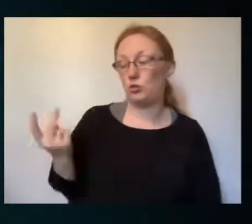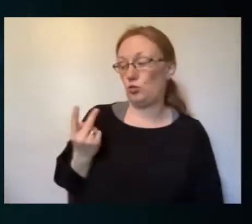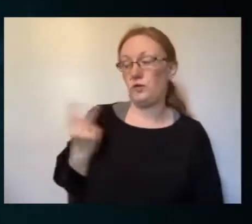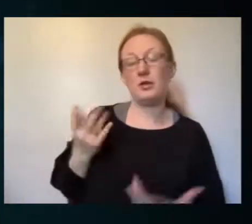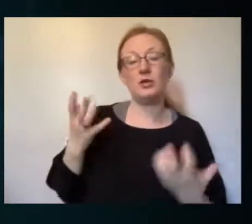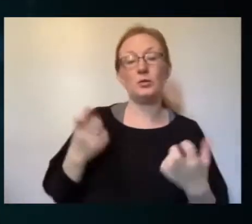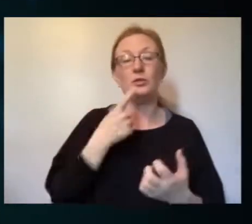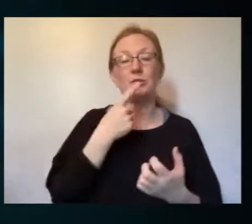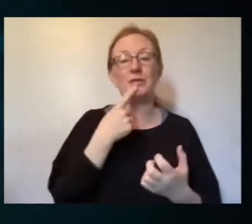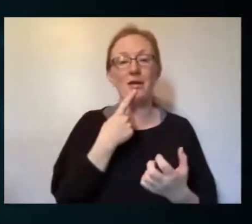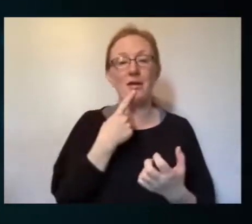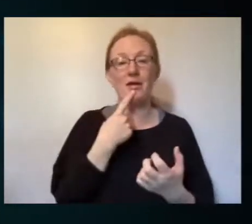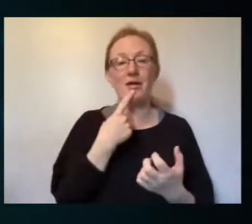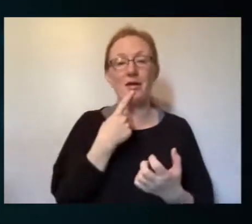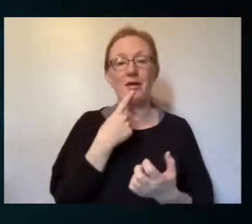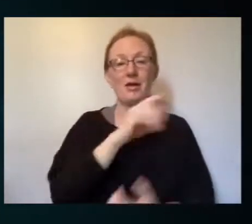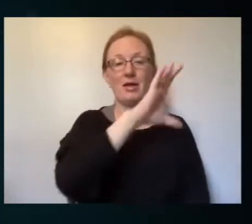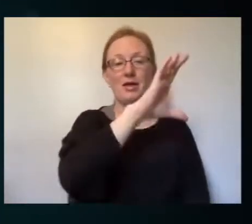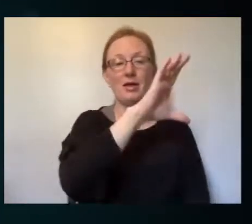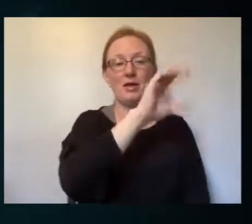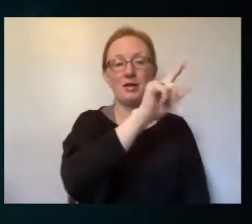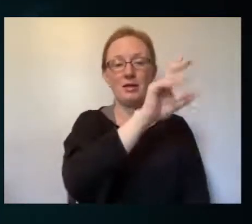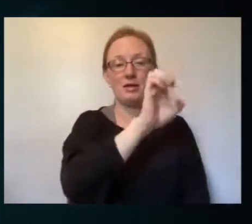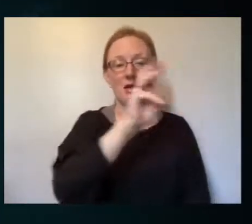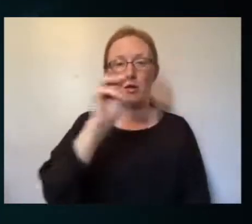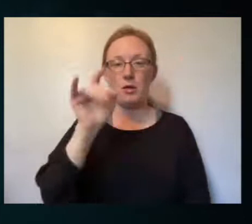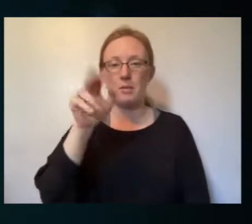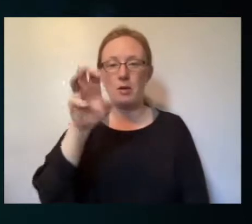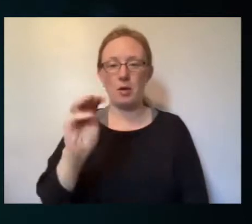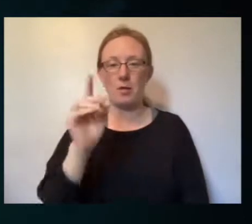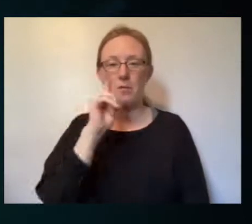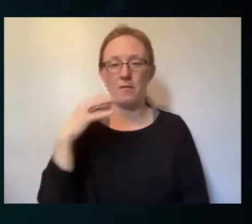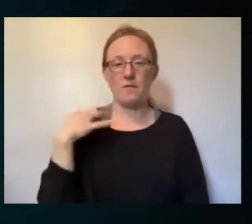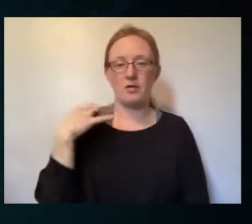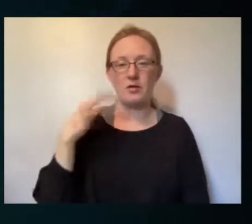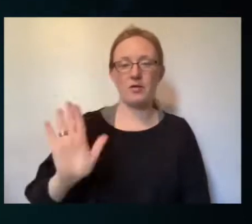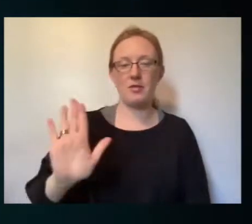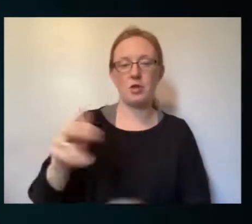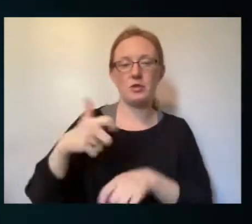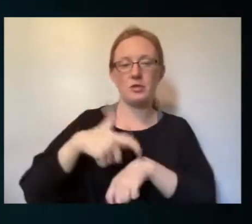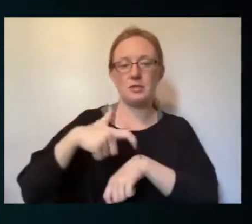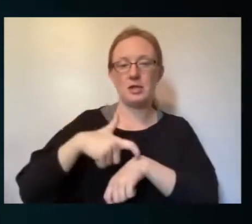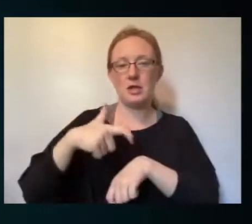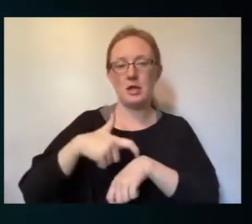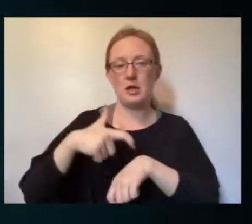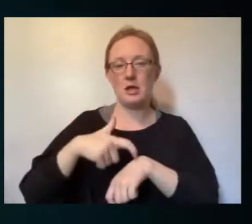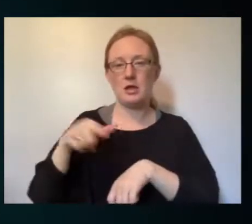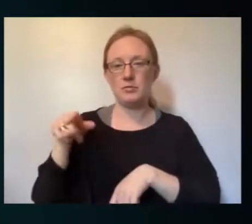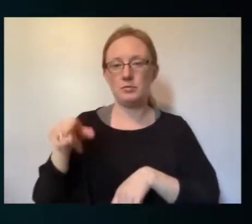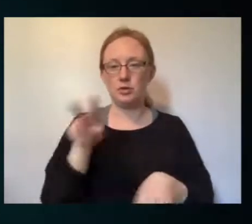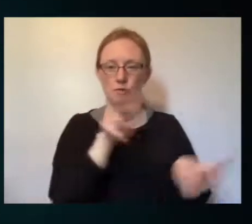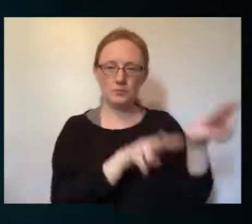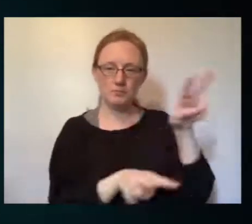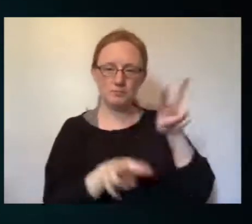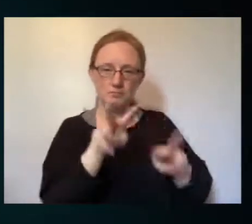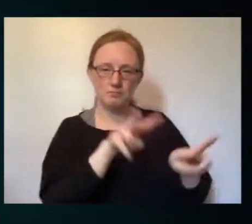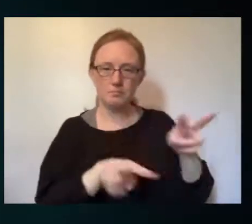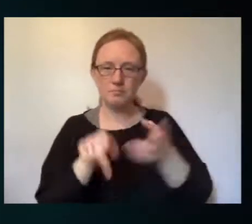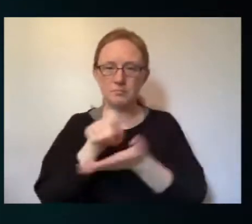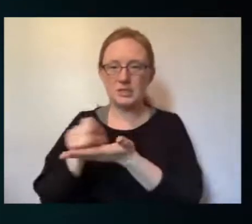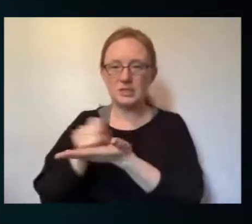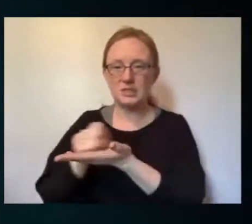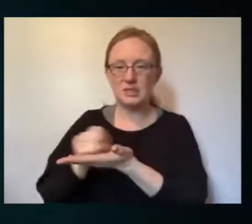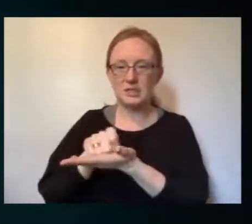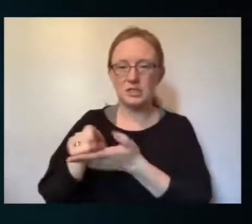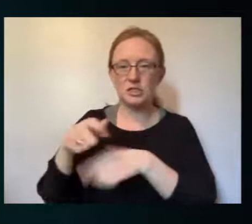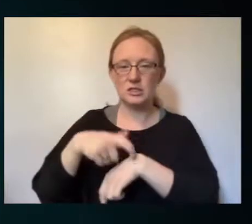out to Kale and Miriam for volunteering their time to moderate and sketchnote the session. We also